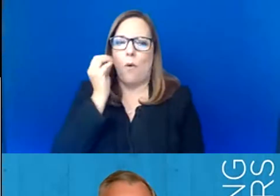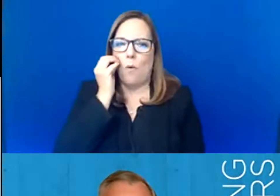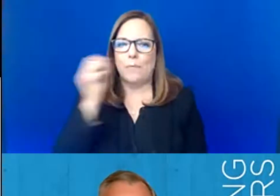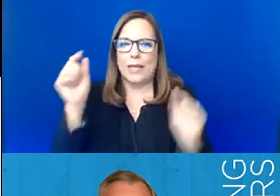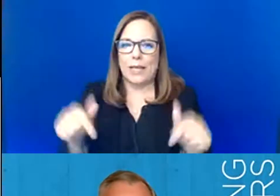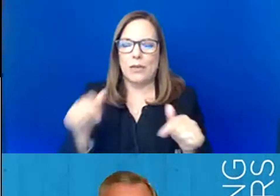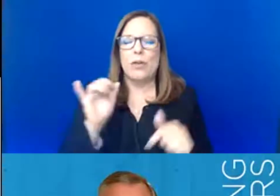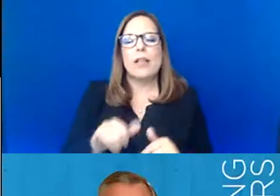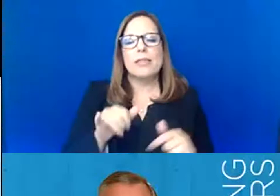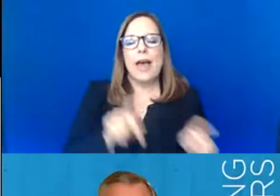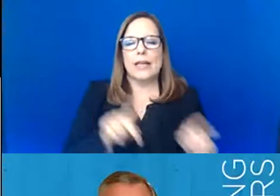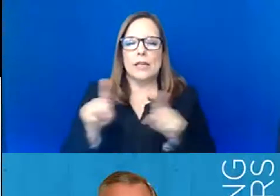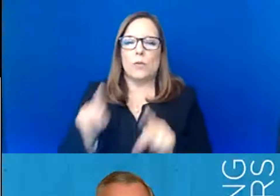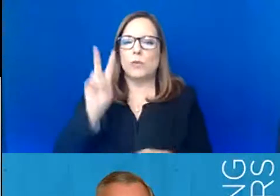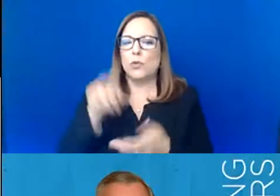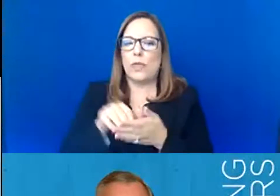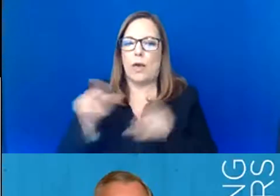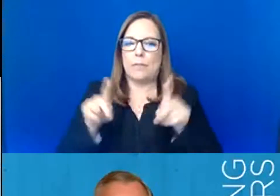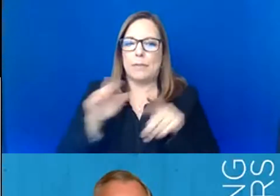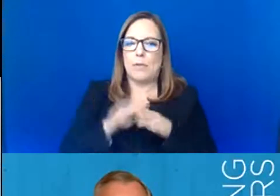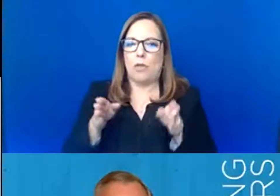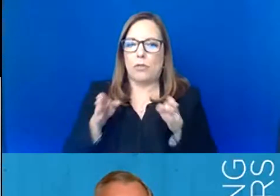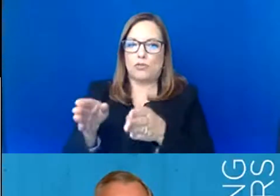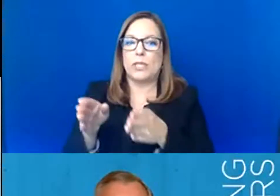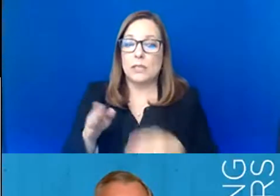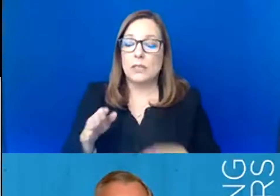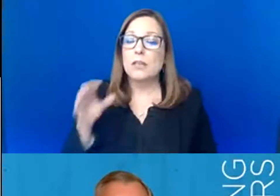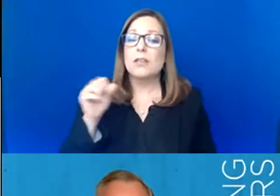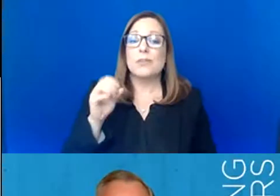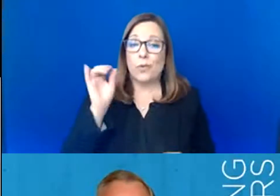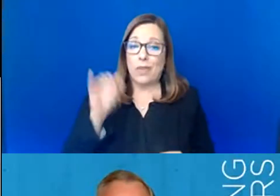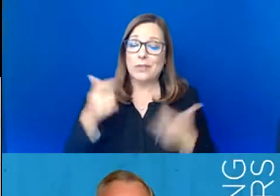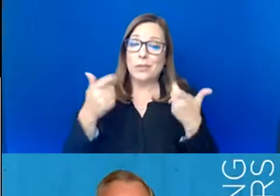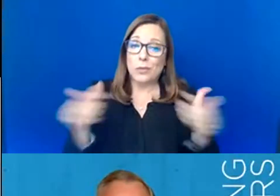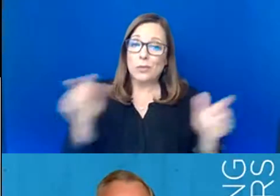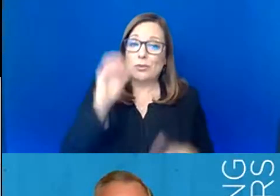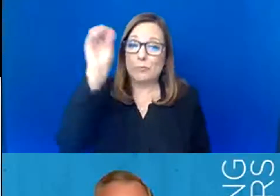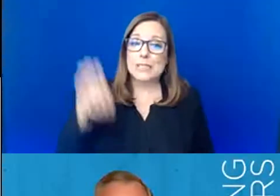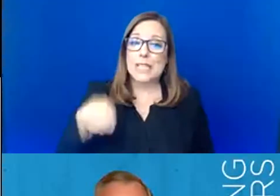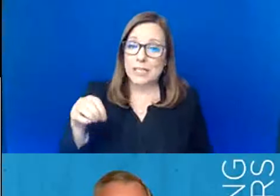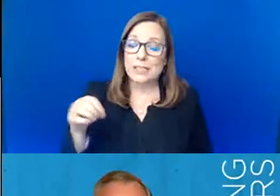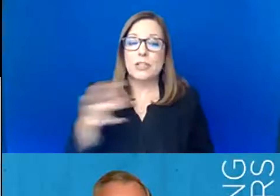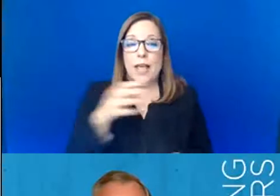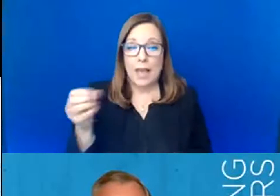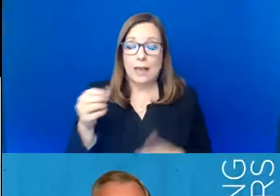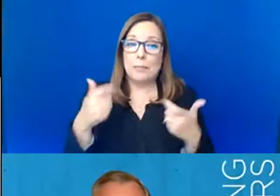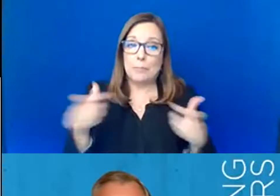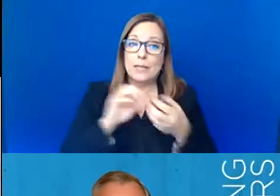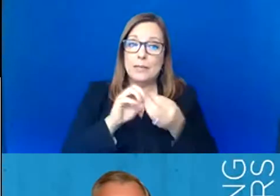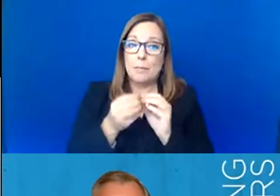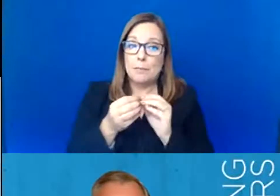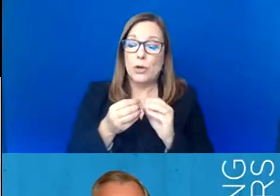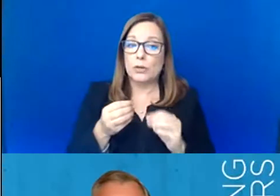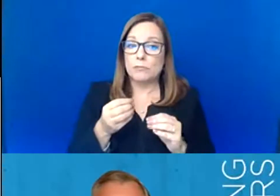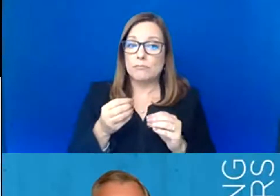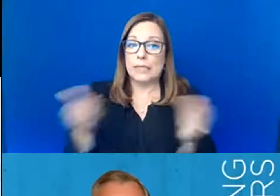people on the streets. So a significant percentage as well as a significant number in San